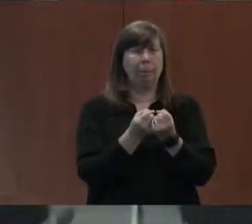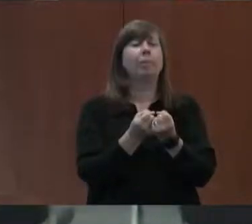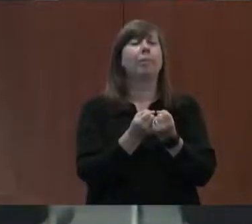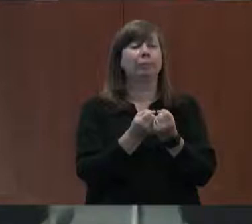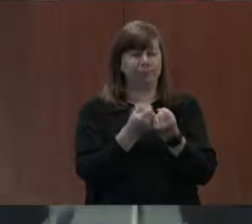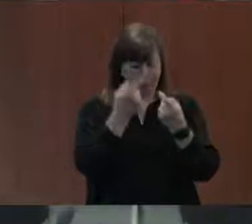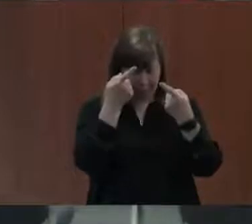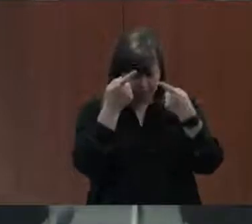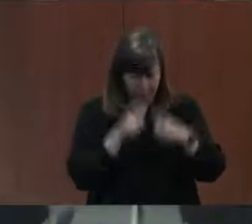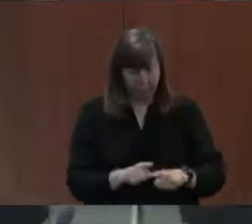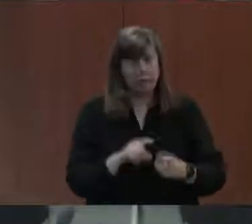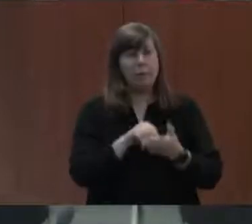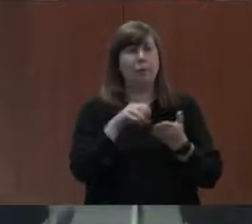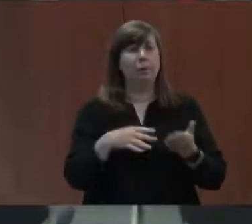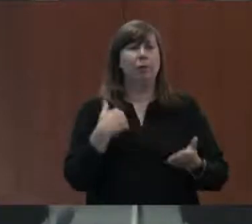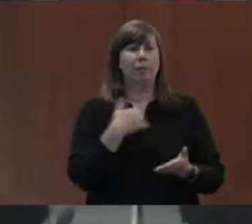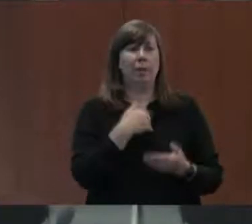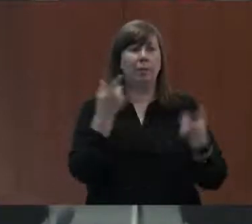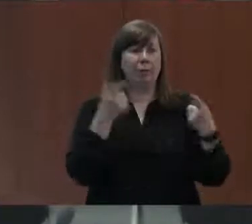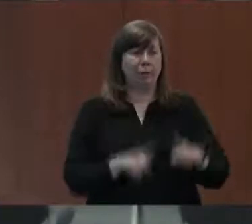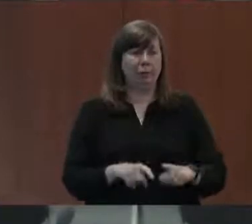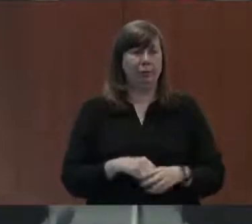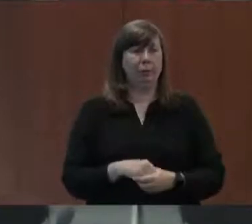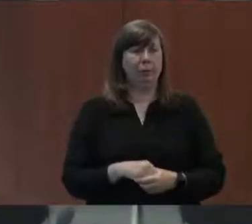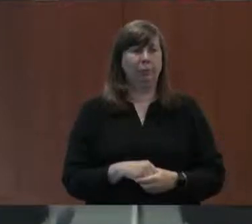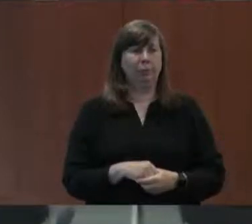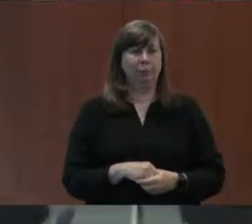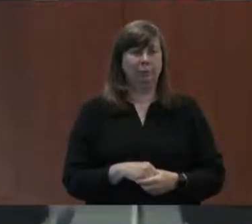It's unanimous, and the student member concurs.